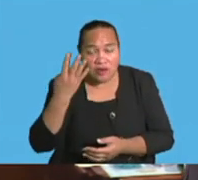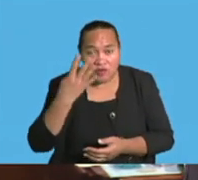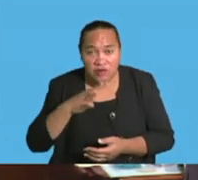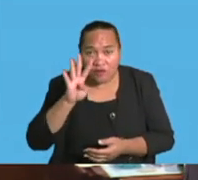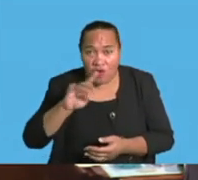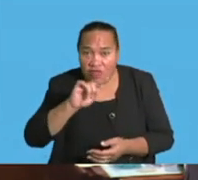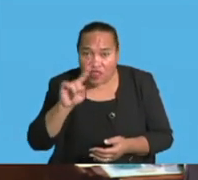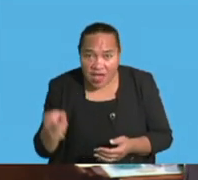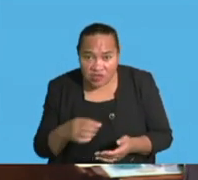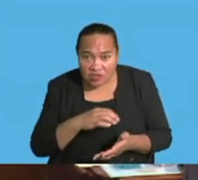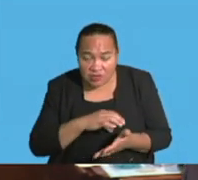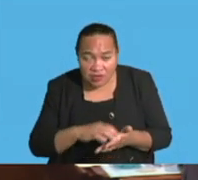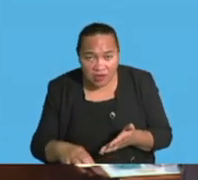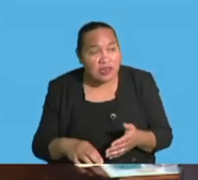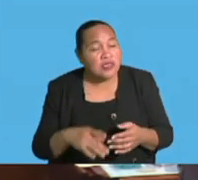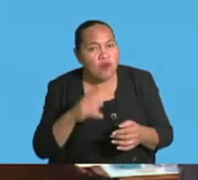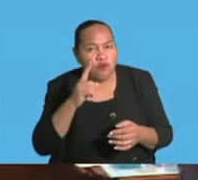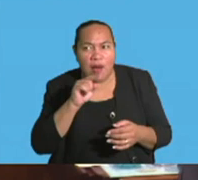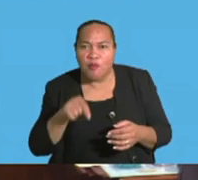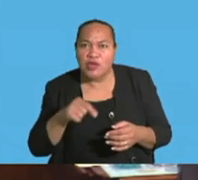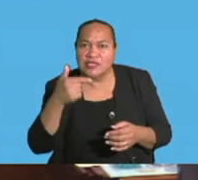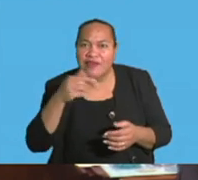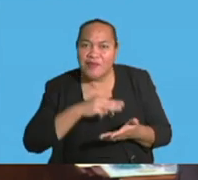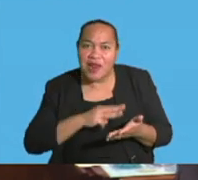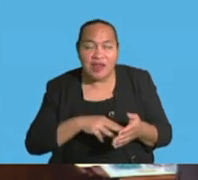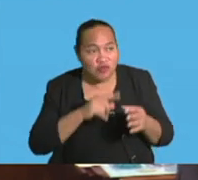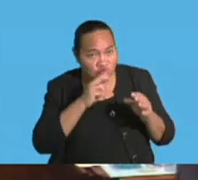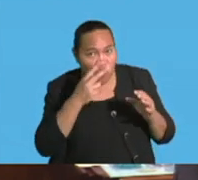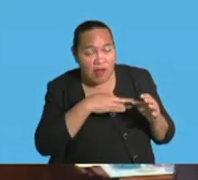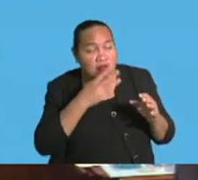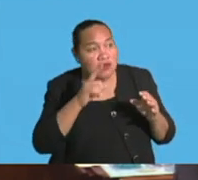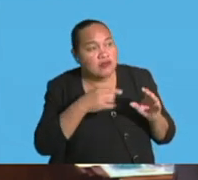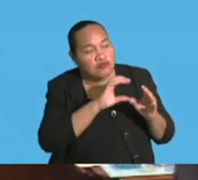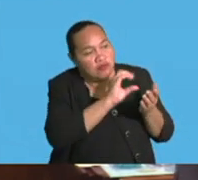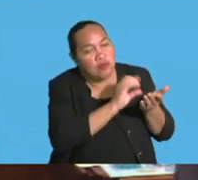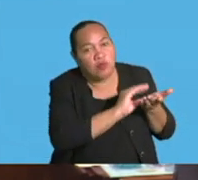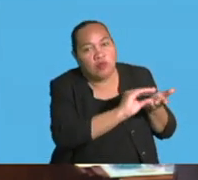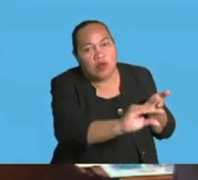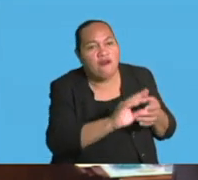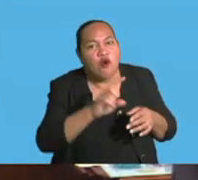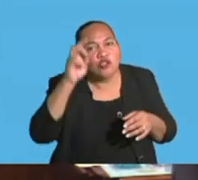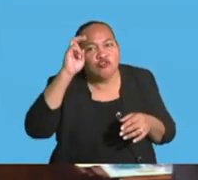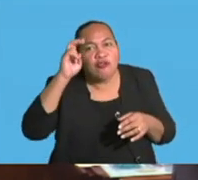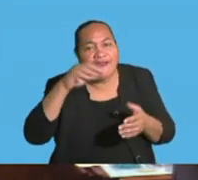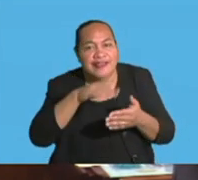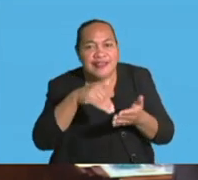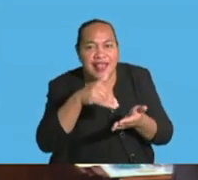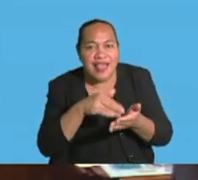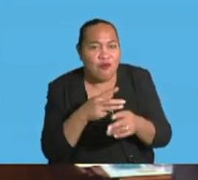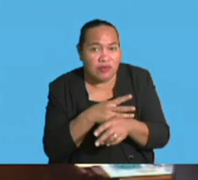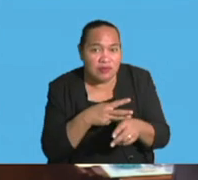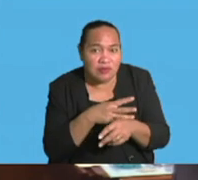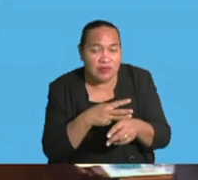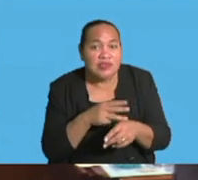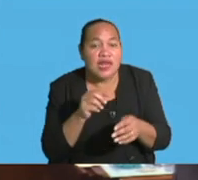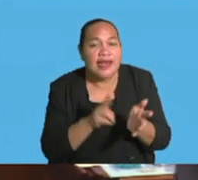$244,220 of the $1.7 million is allocated specifically for the Timber Industry Training Center at Nasinu. Still on